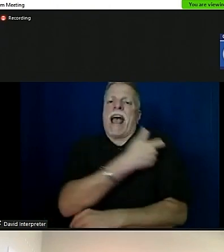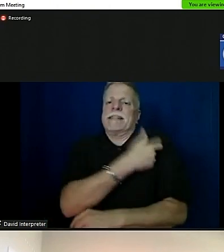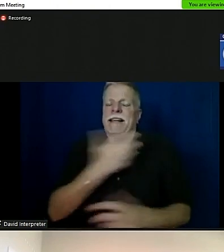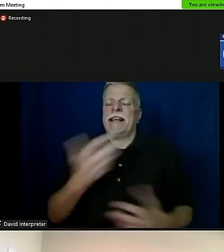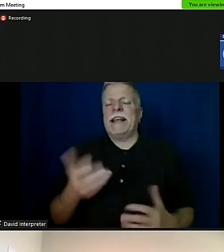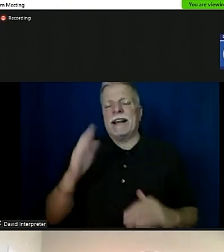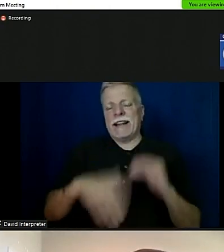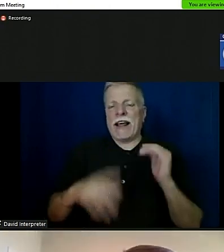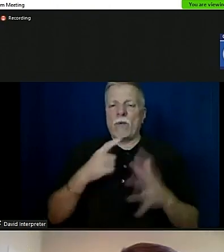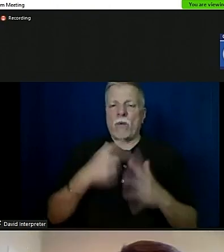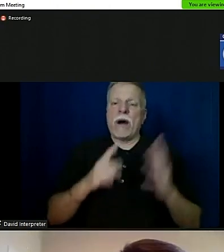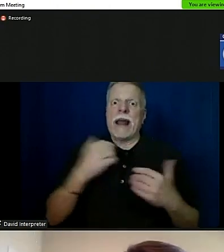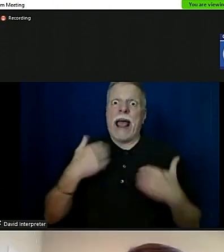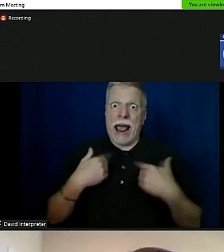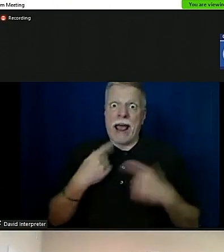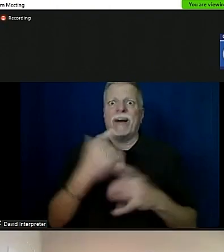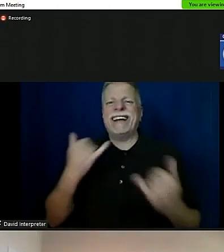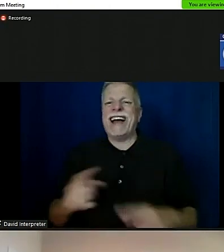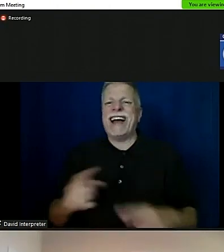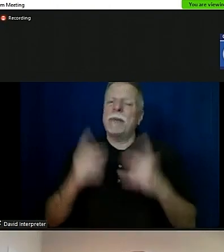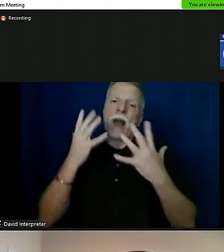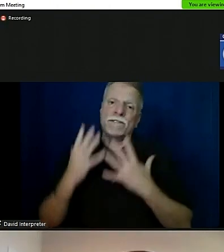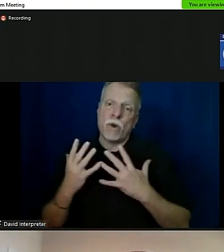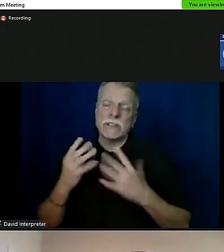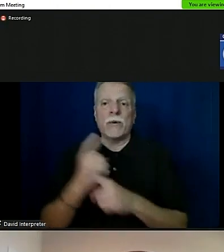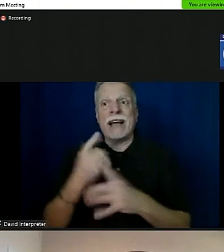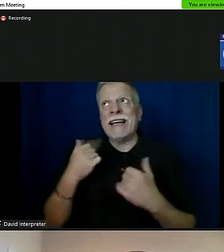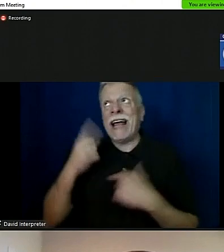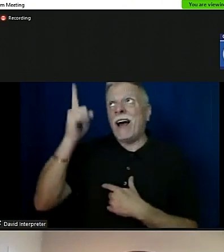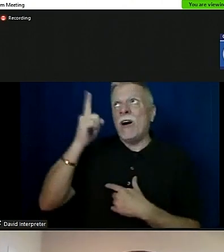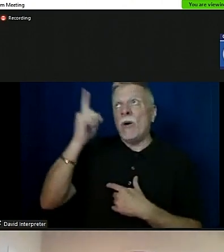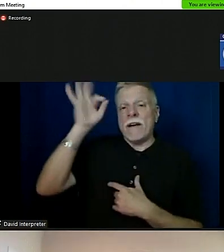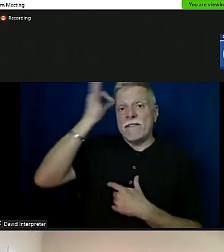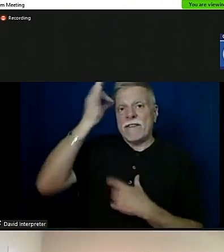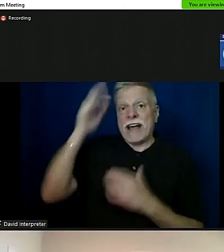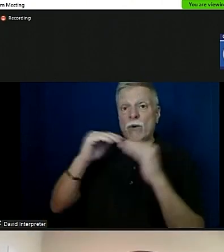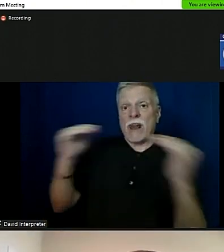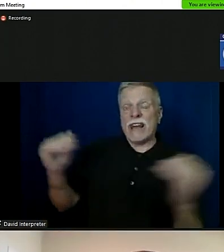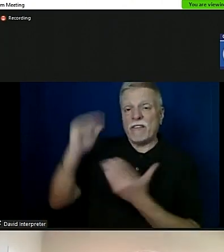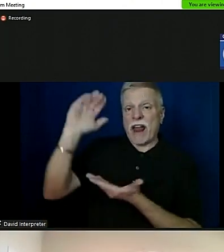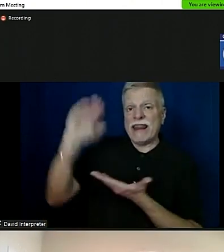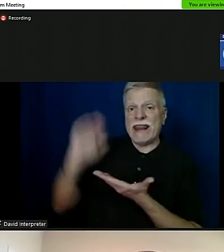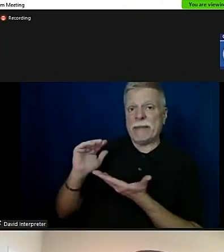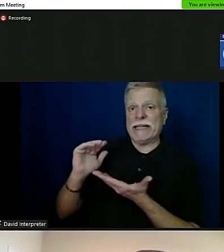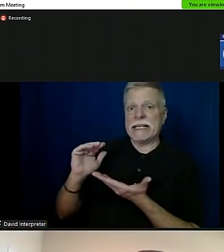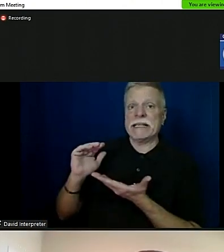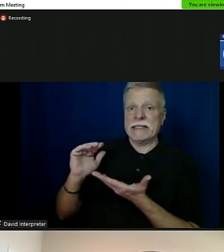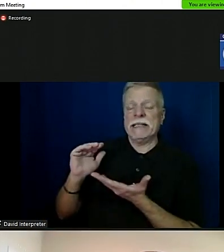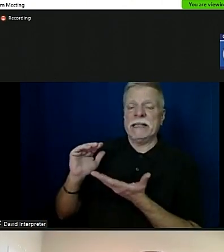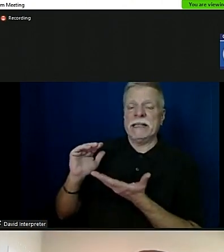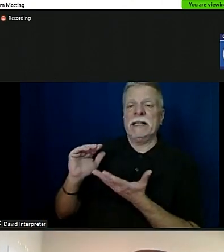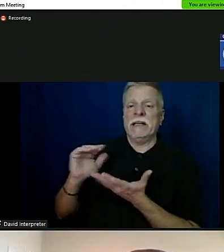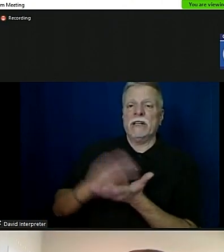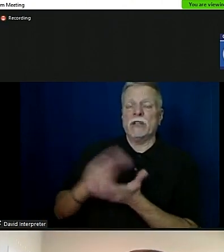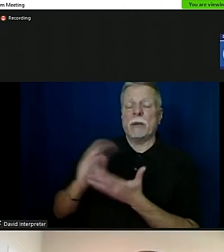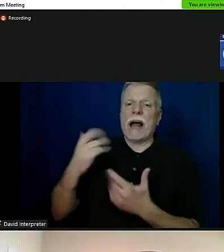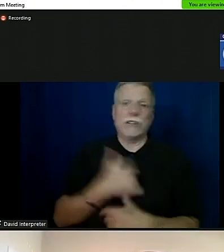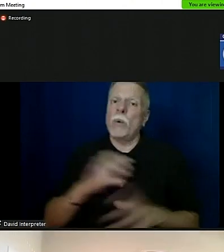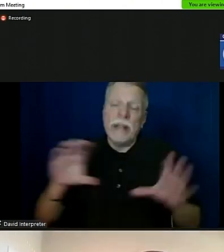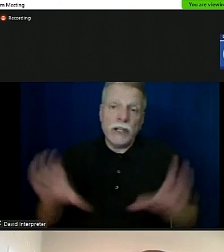us. Unfortunately, there is just a limited supply at the federal level. And so, we make do each week with what we